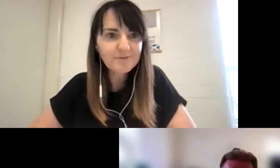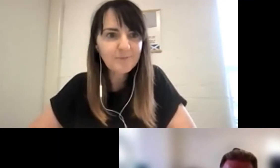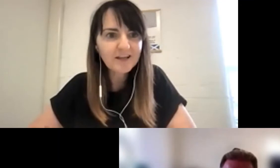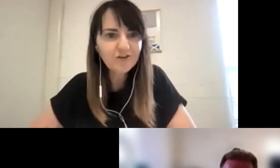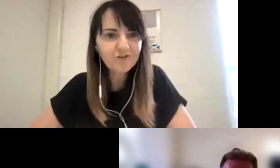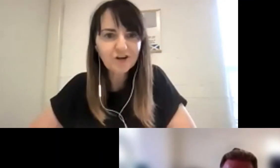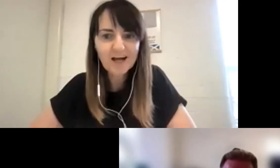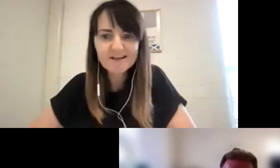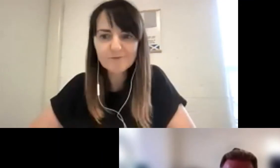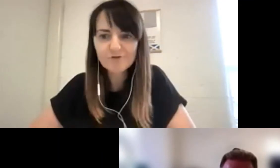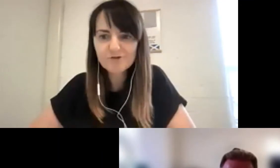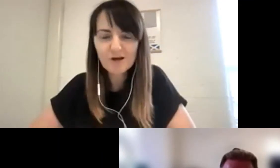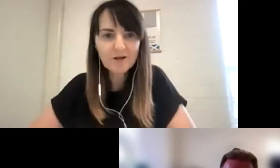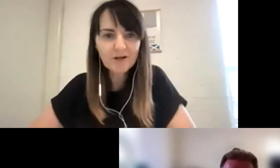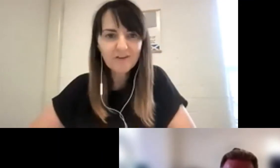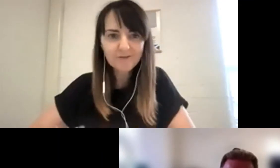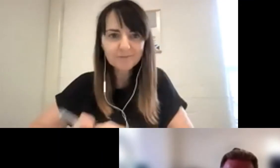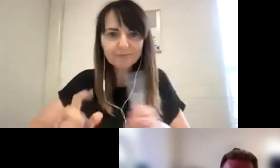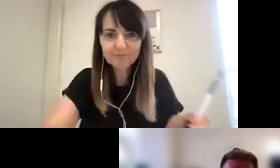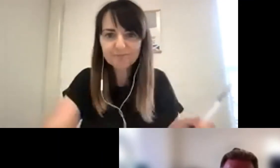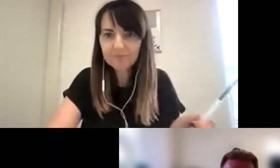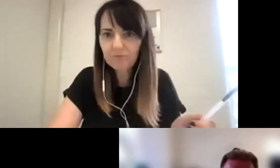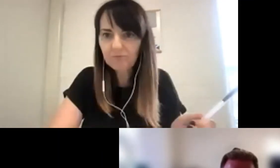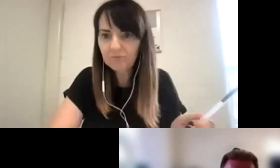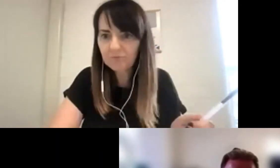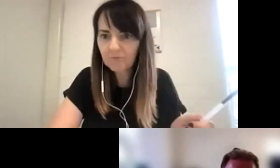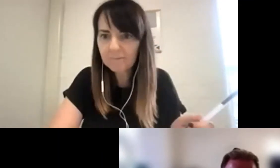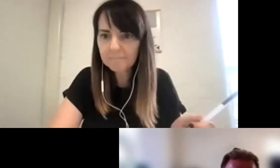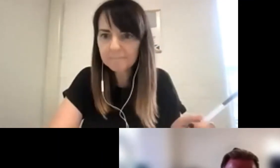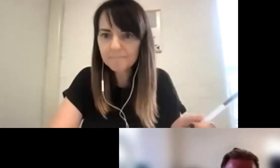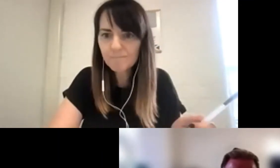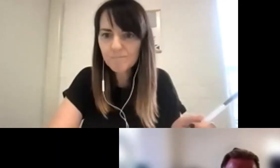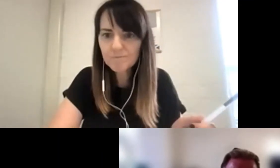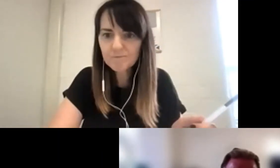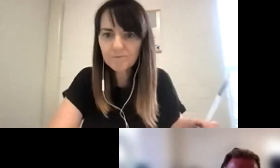your hand. Ellie, you've got your hand up. Do you want to come in on that?